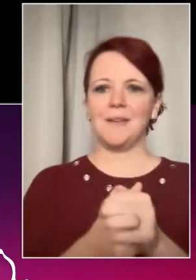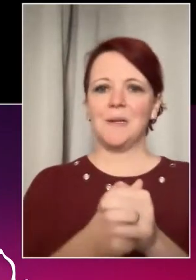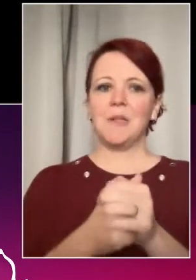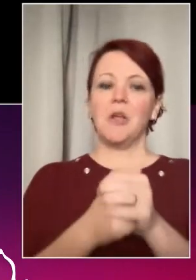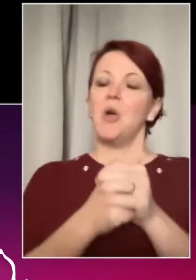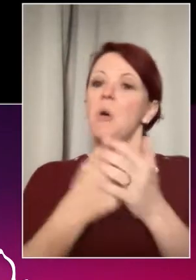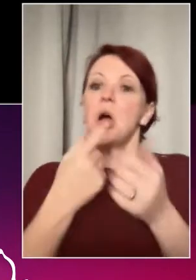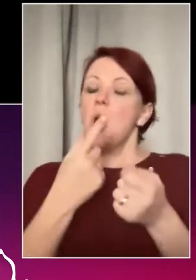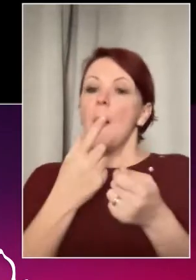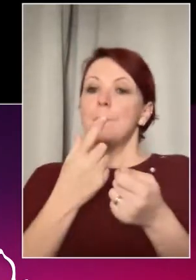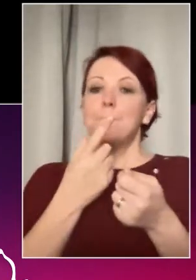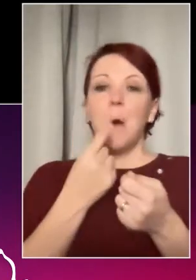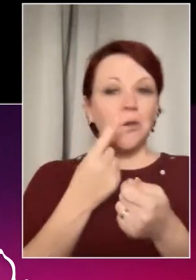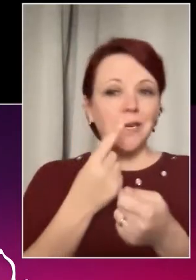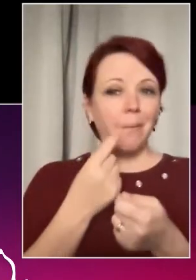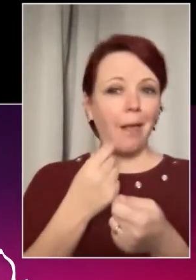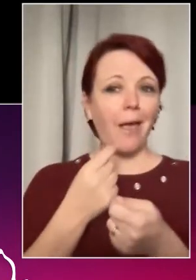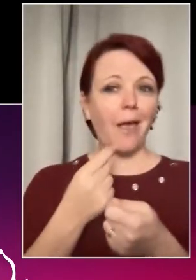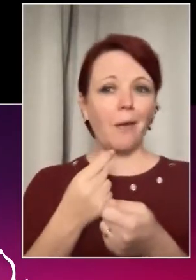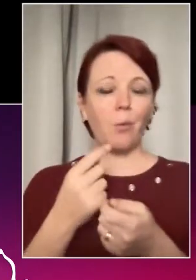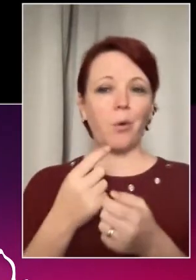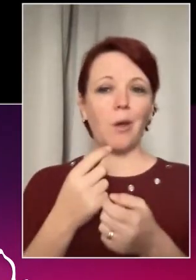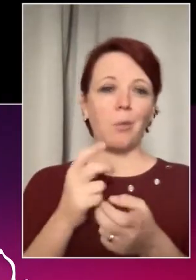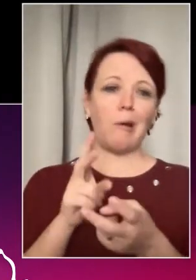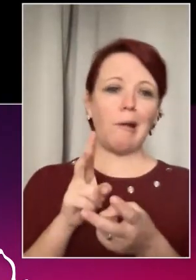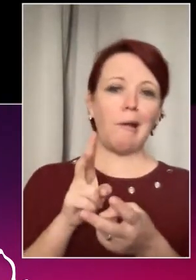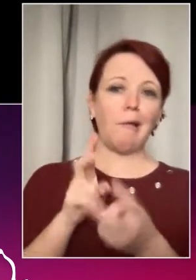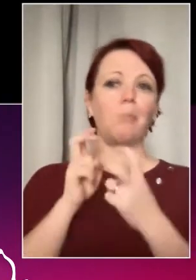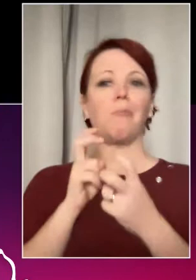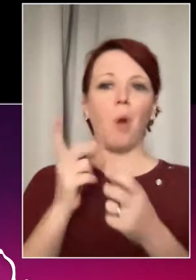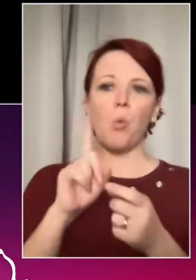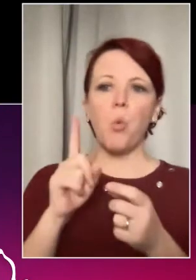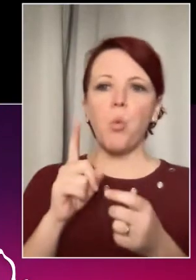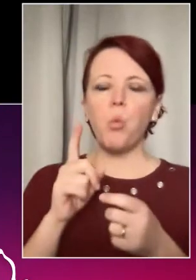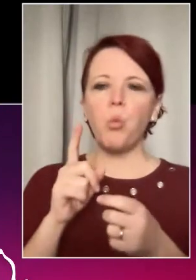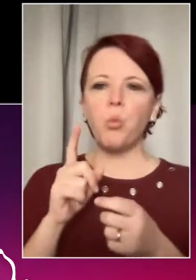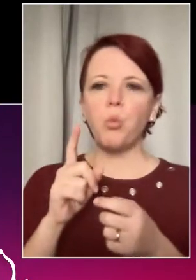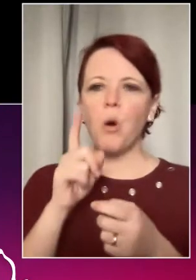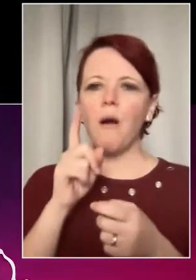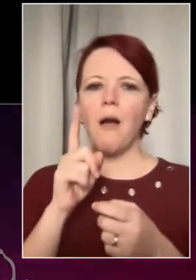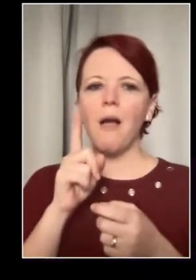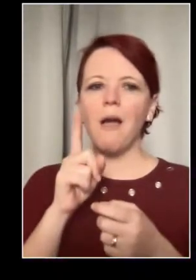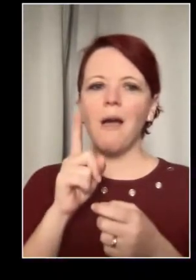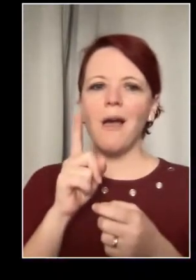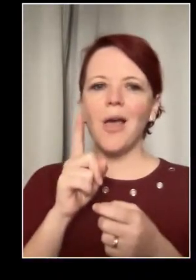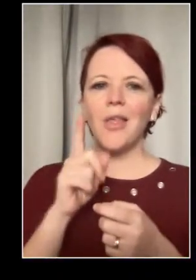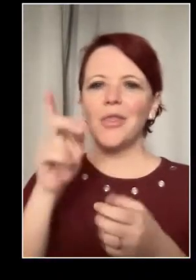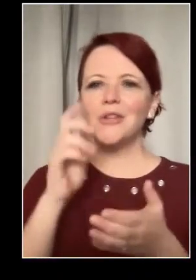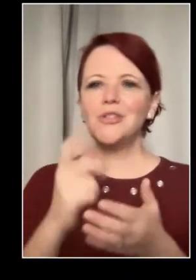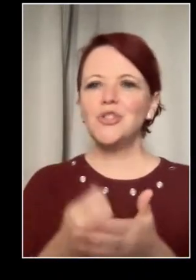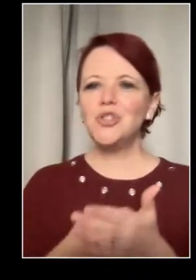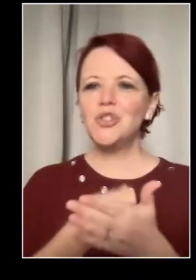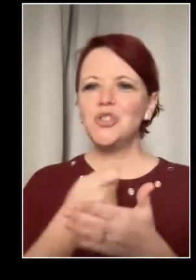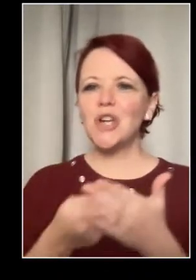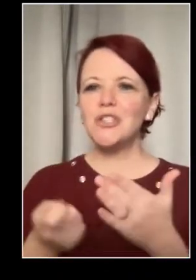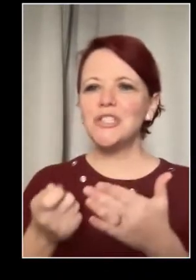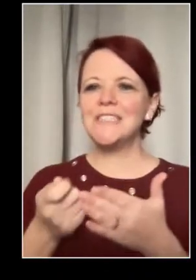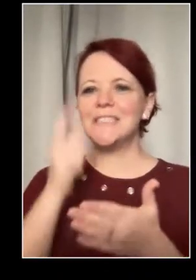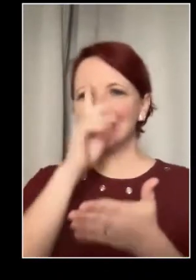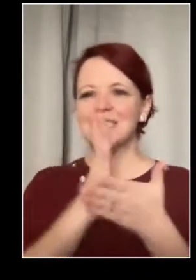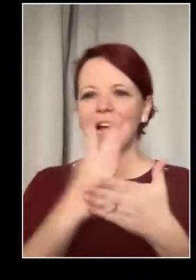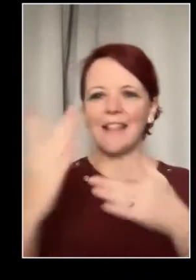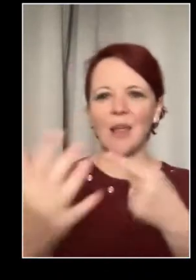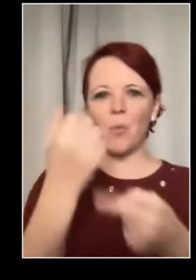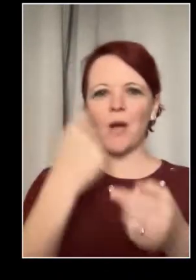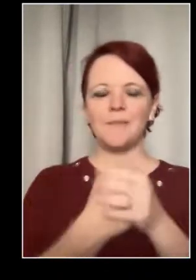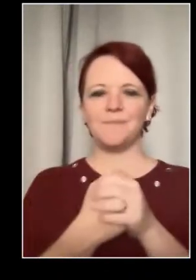little bit more about what the judges thought. So, Rob, maybe you could tell us a little bit more about that. Thank you, Tom. We did manage to reach them on